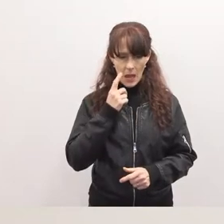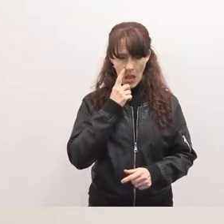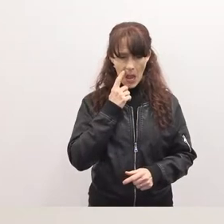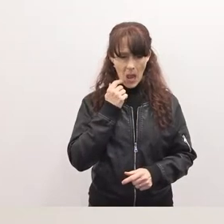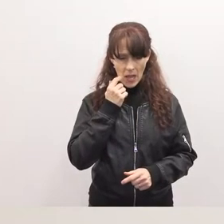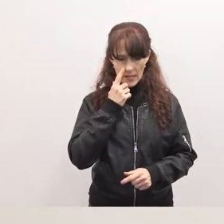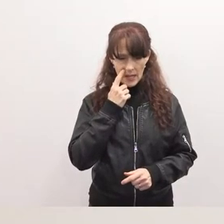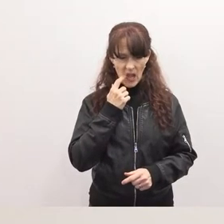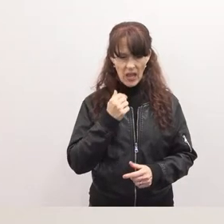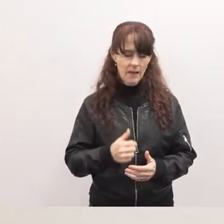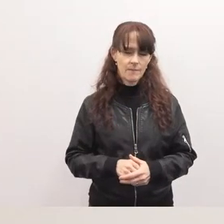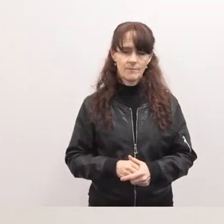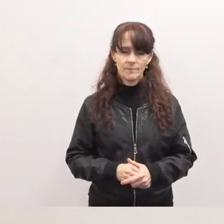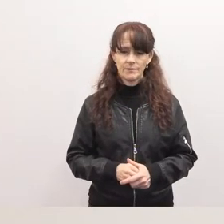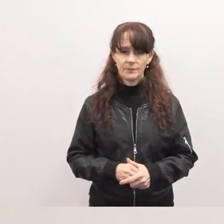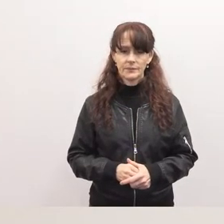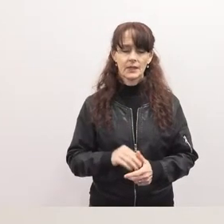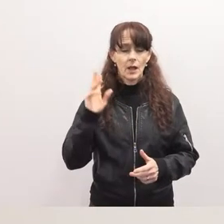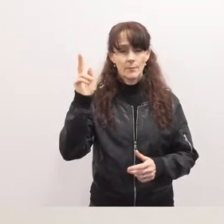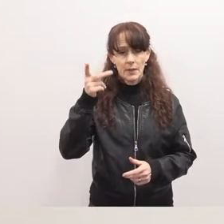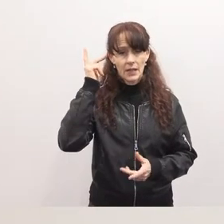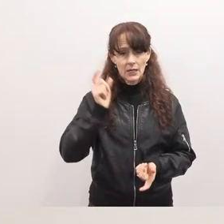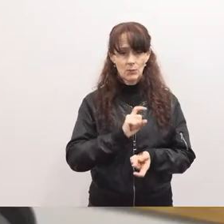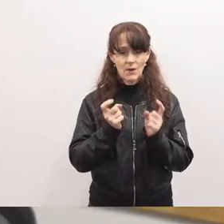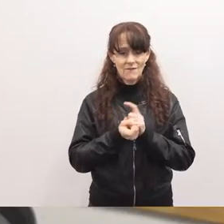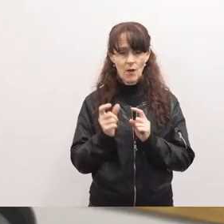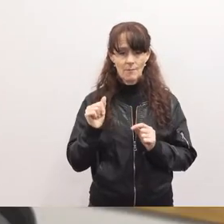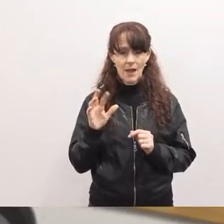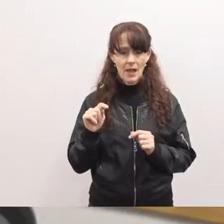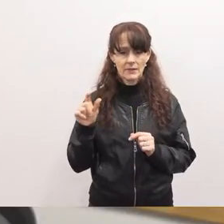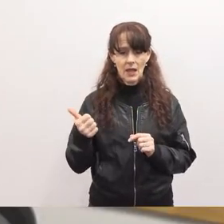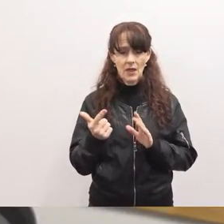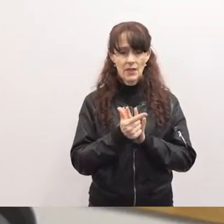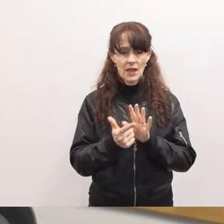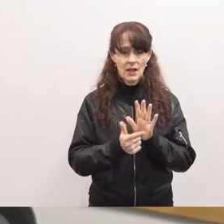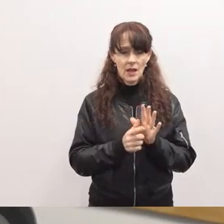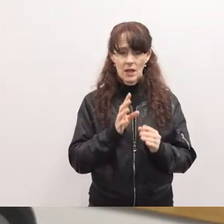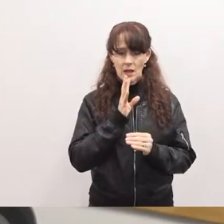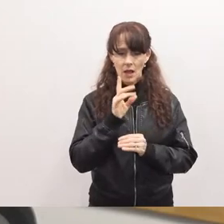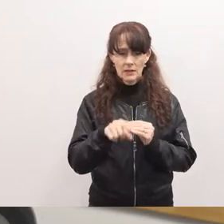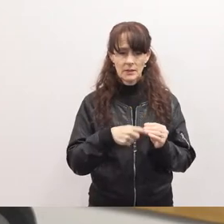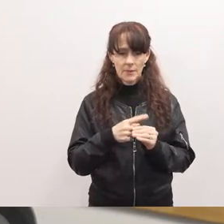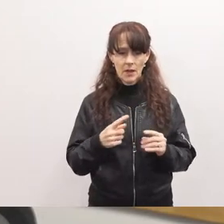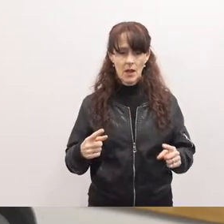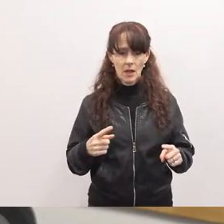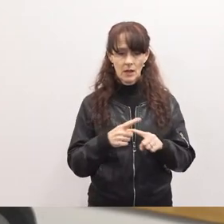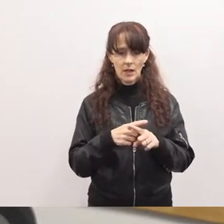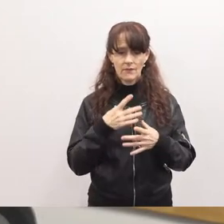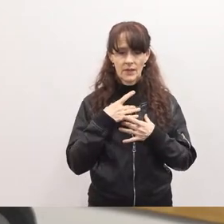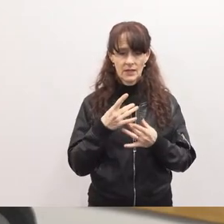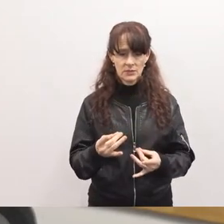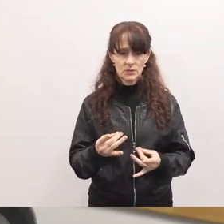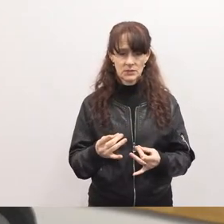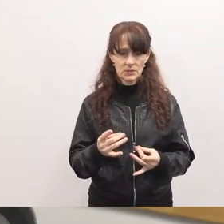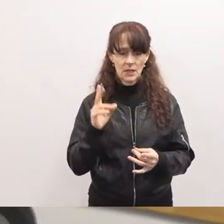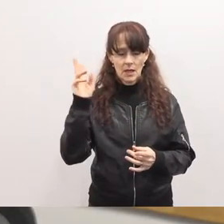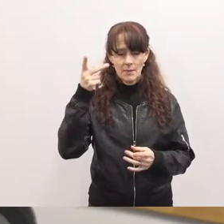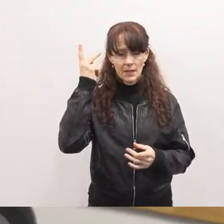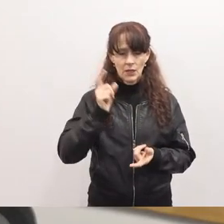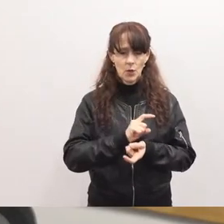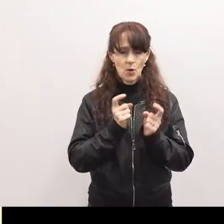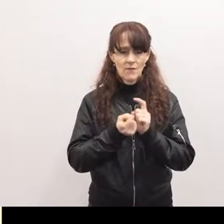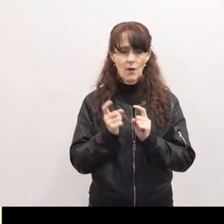All right. So the Political Reform Act is the other law that talks about conflict of interest. And the Political Reform